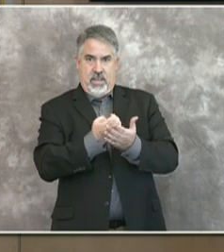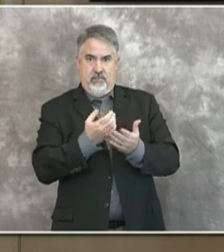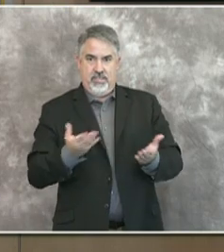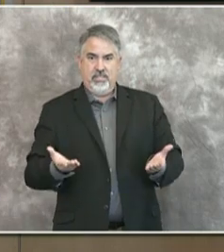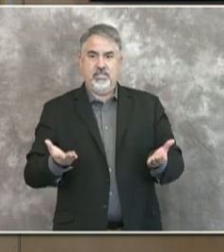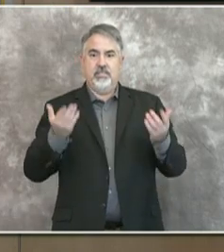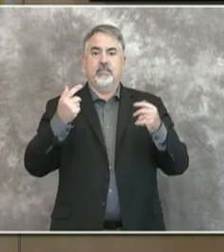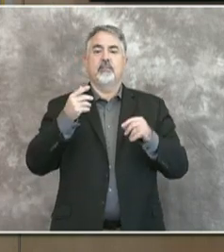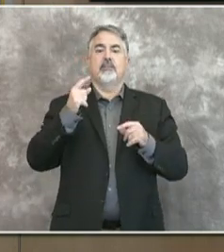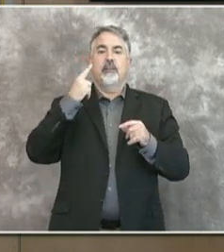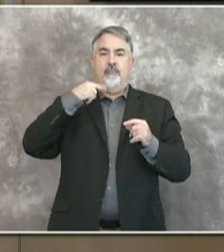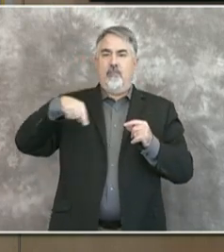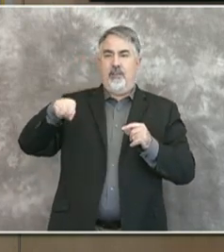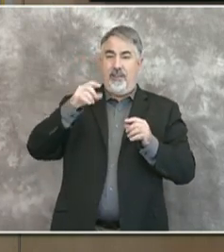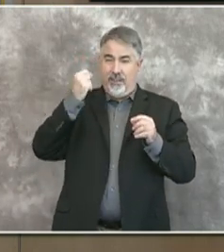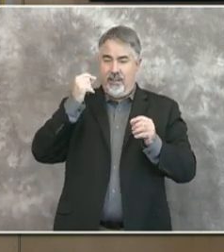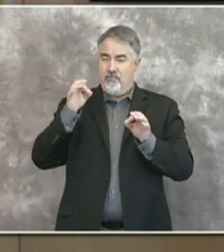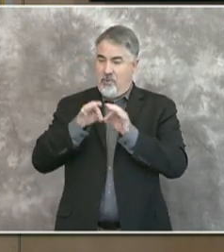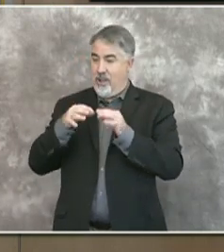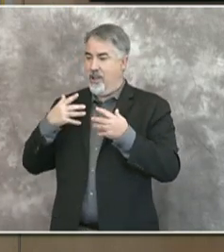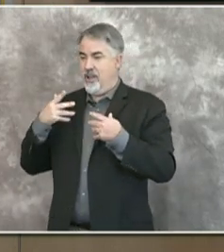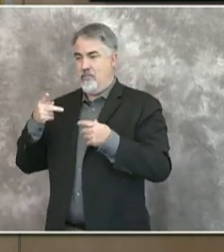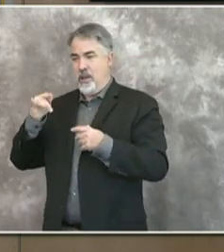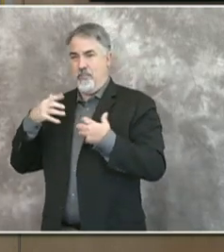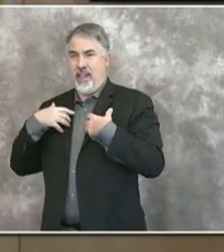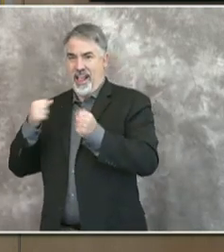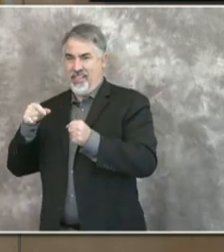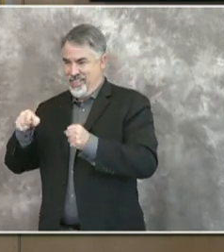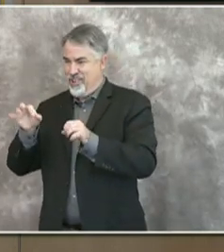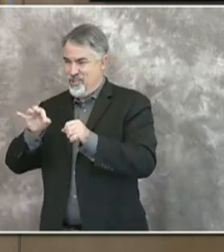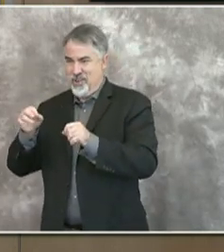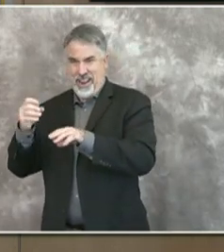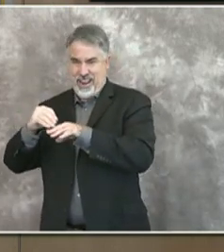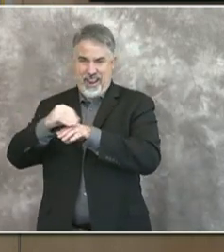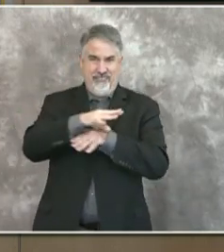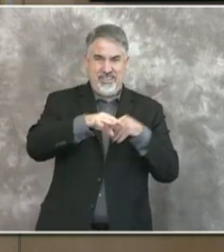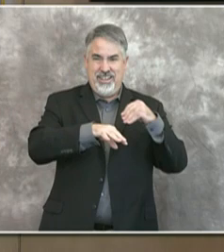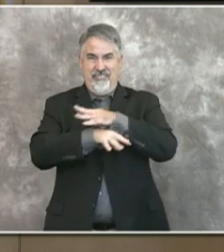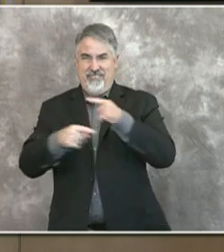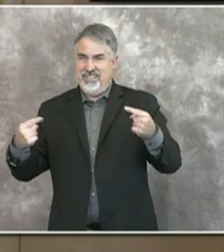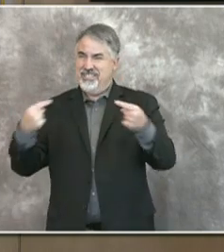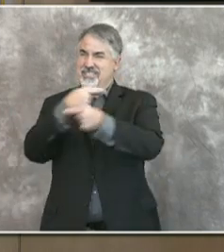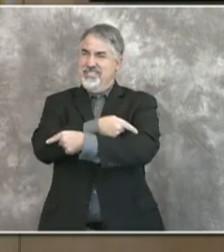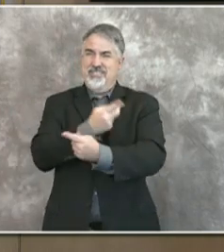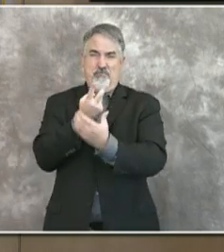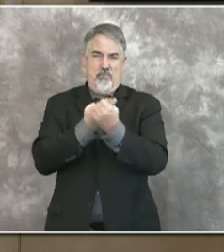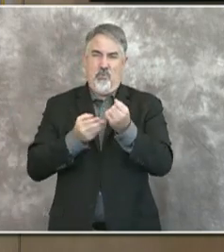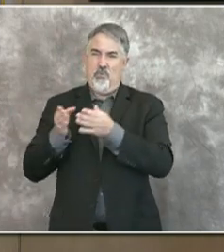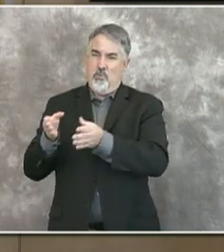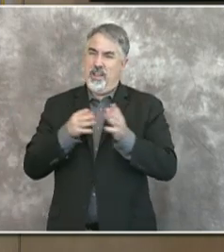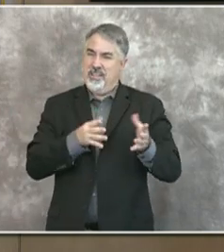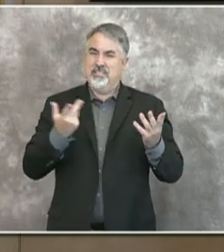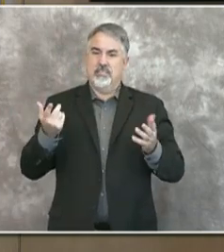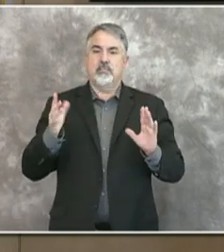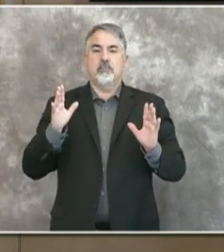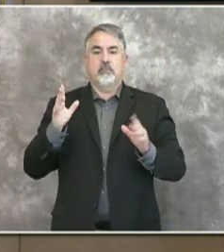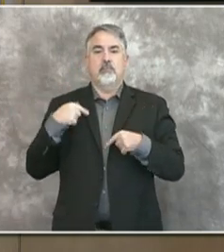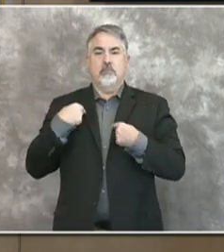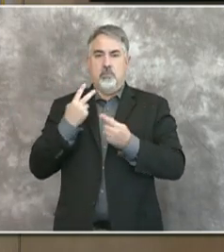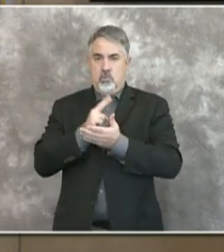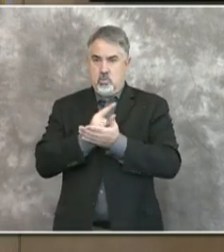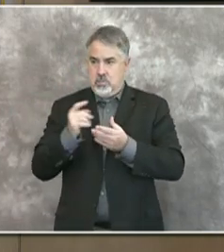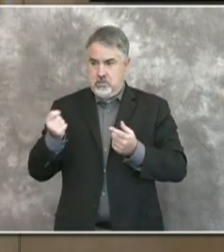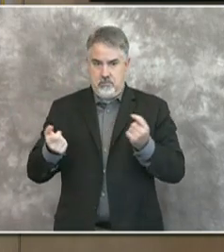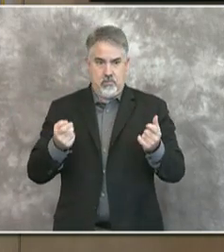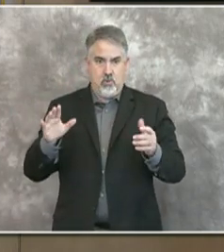put in place, the most important thing we can do to do that is to make sure that we take these next few weeks thoughtfully, strategically,